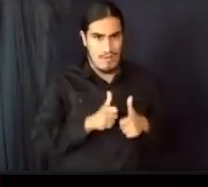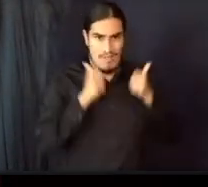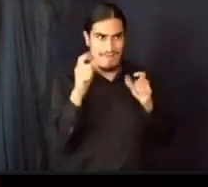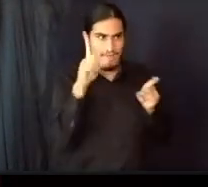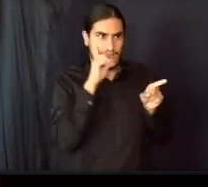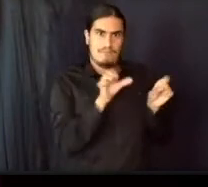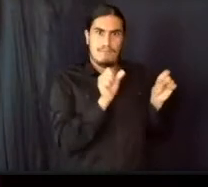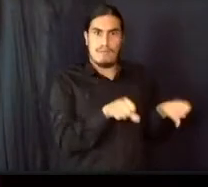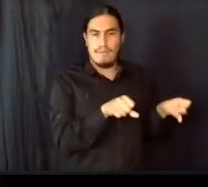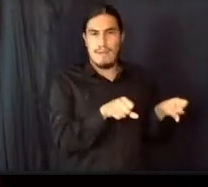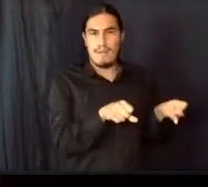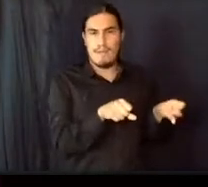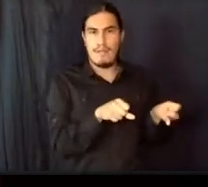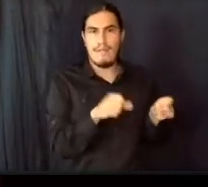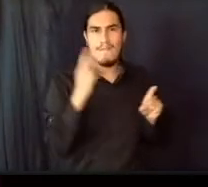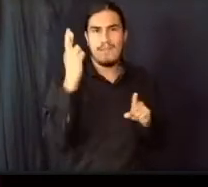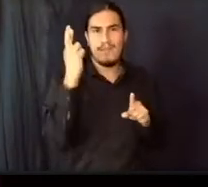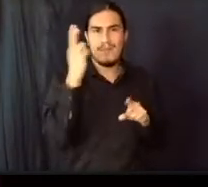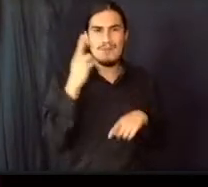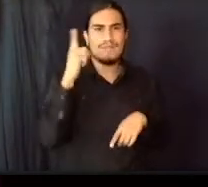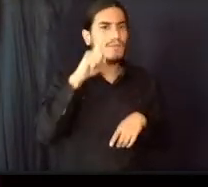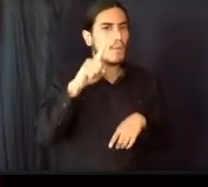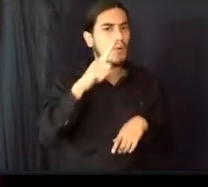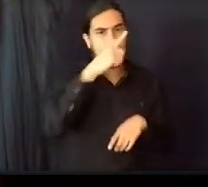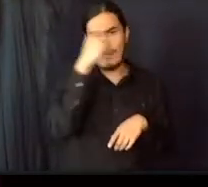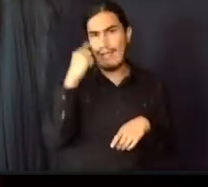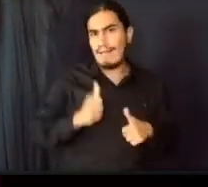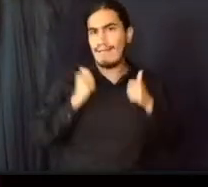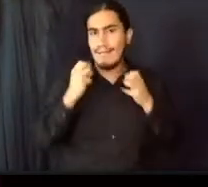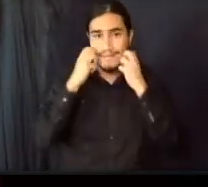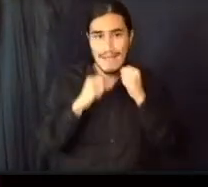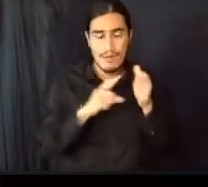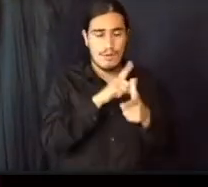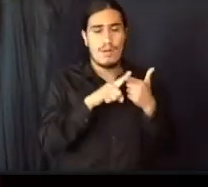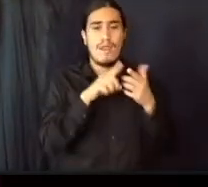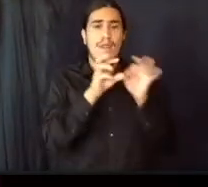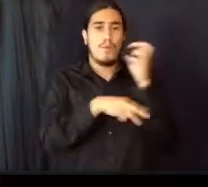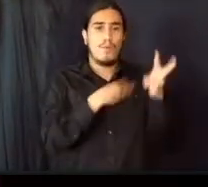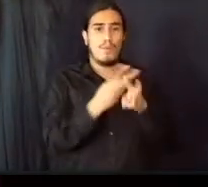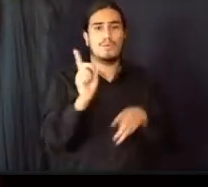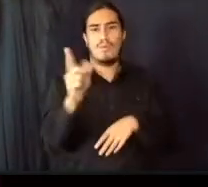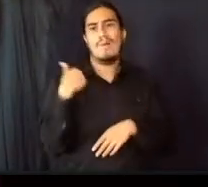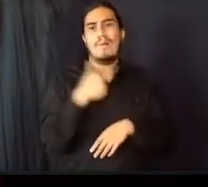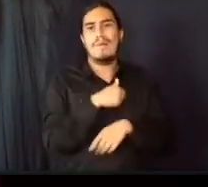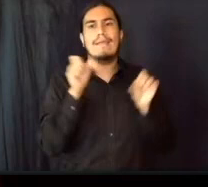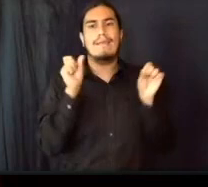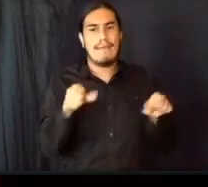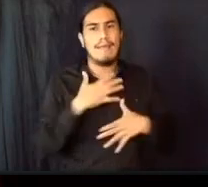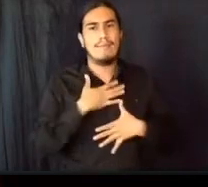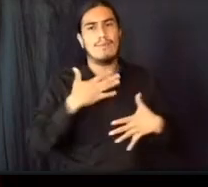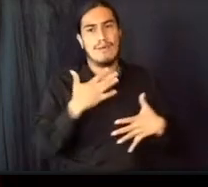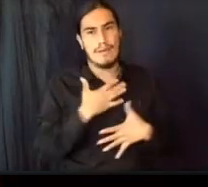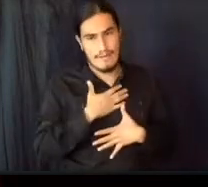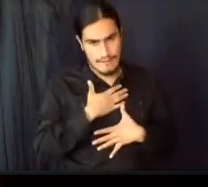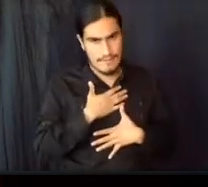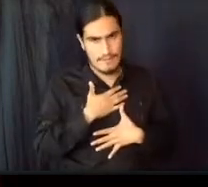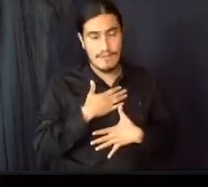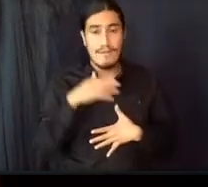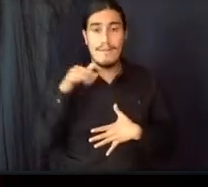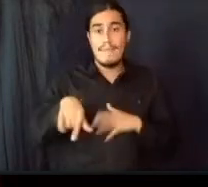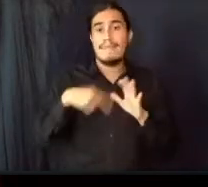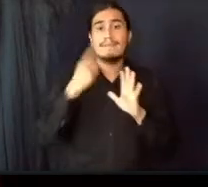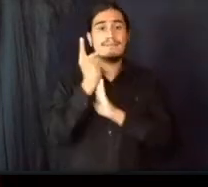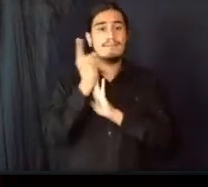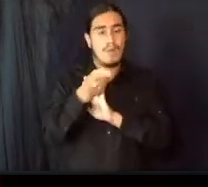matter of Black lives, and for a world in which we can all breathe. And in this moment,